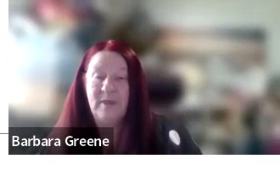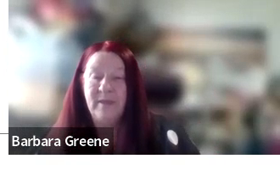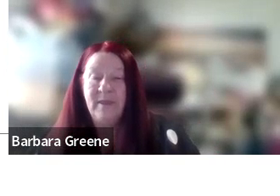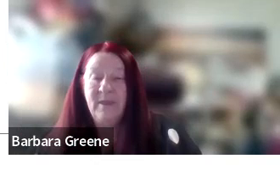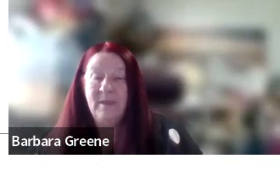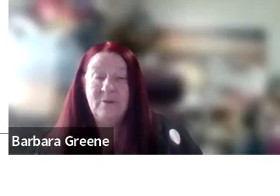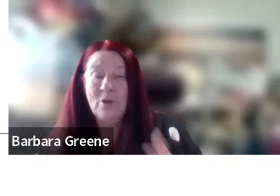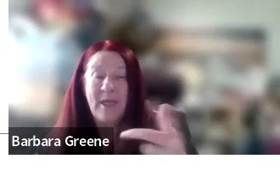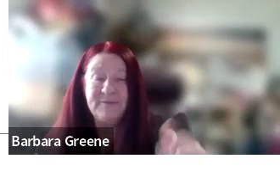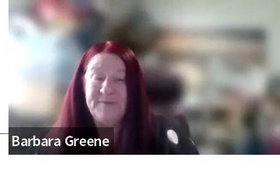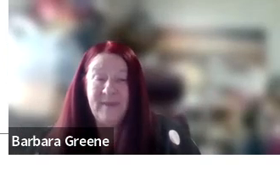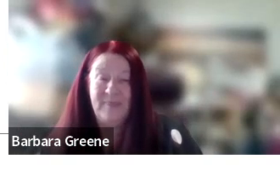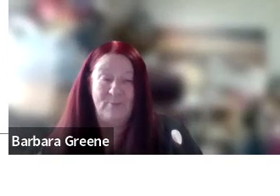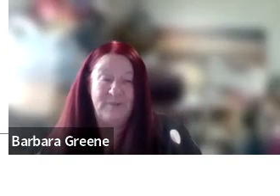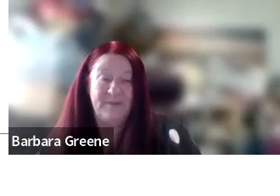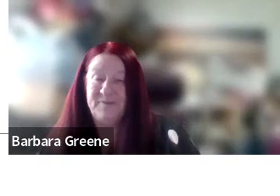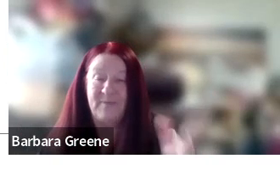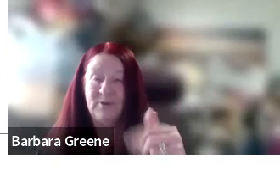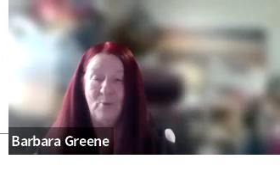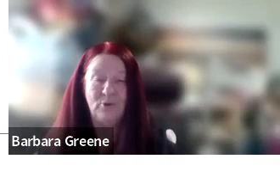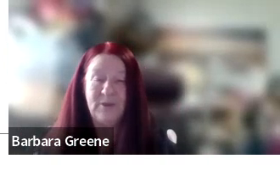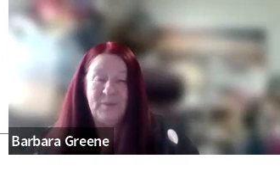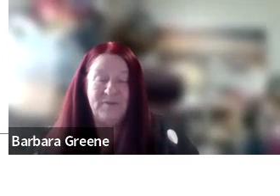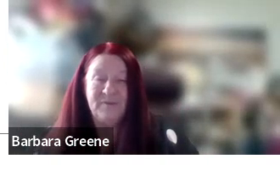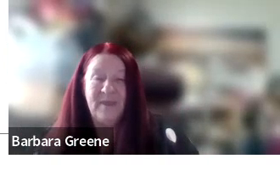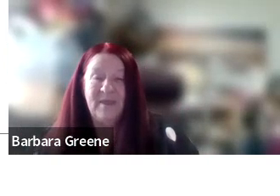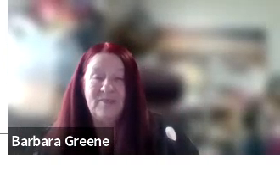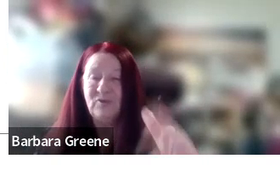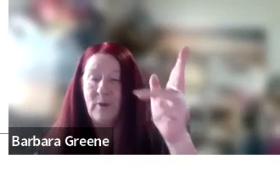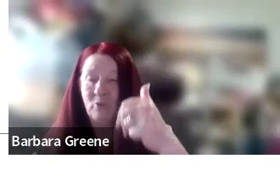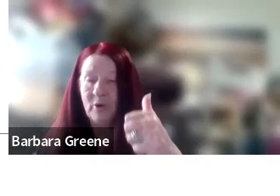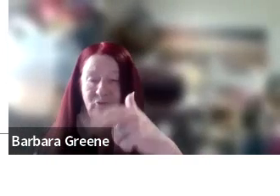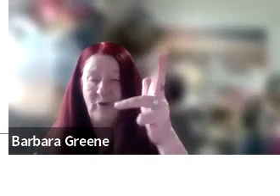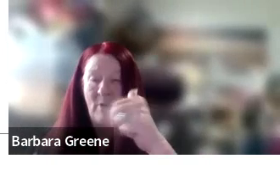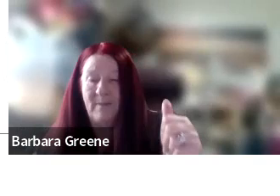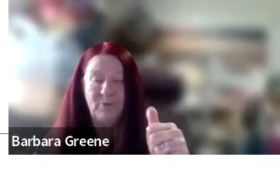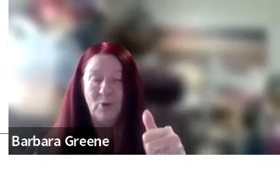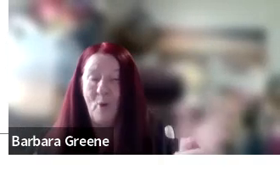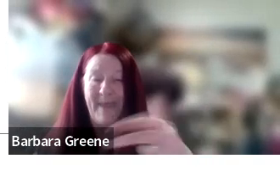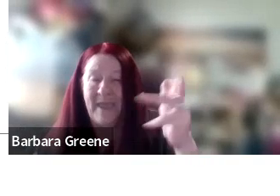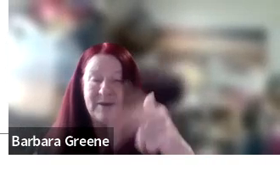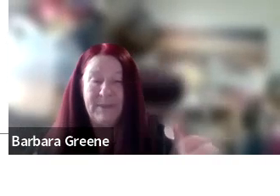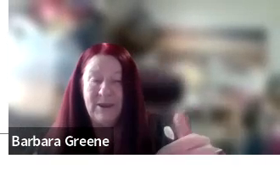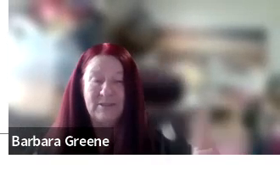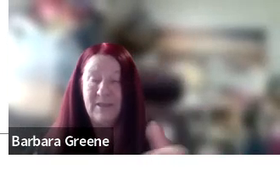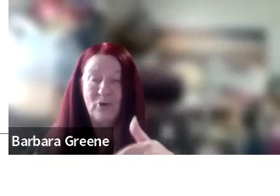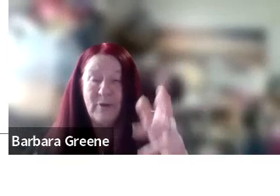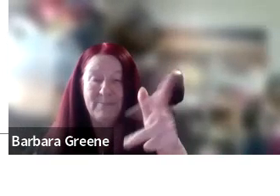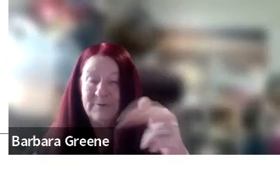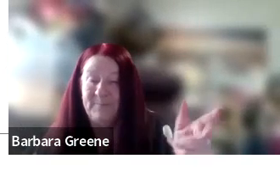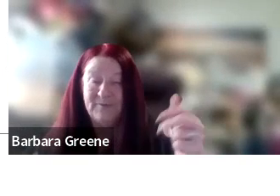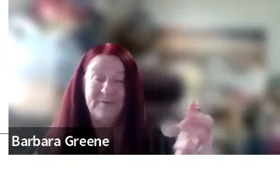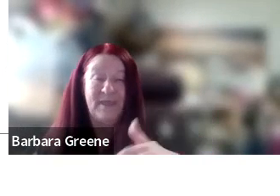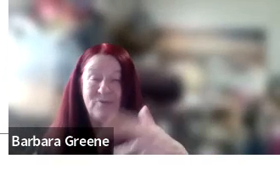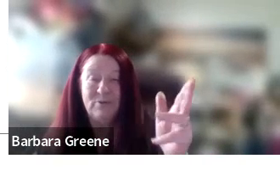and she was like, girl, I can see that when this, when you get these red words show up, you go back and immediately, and you're